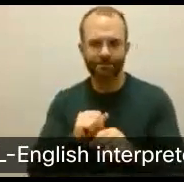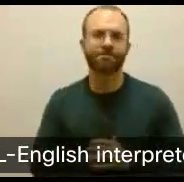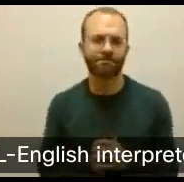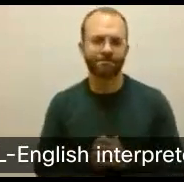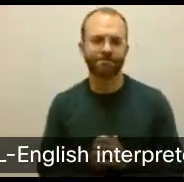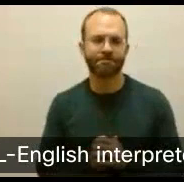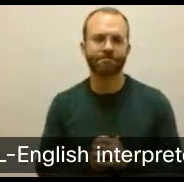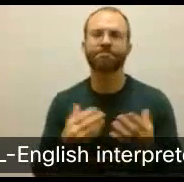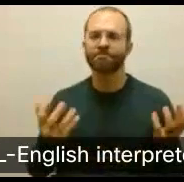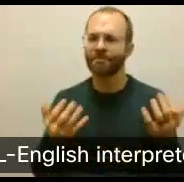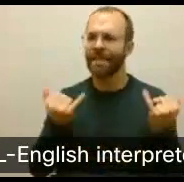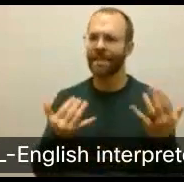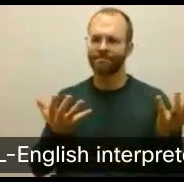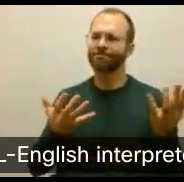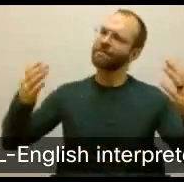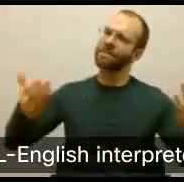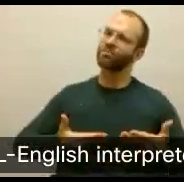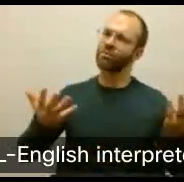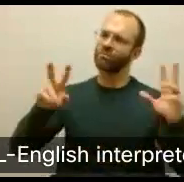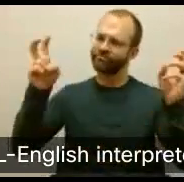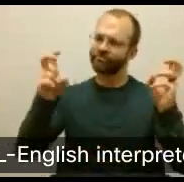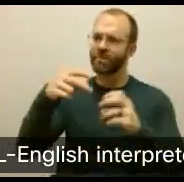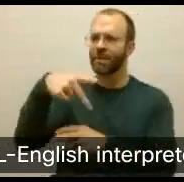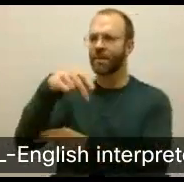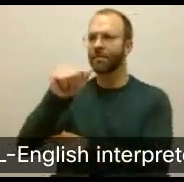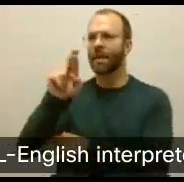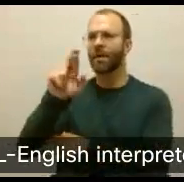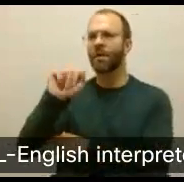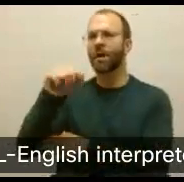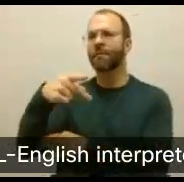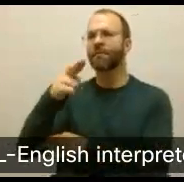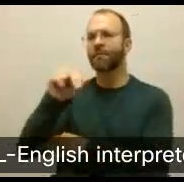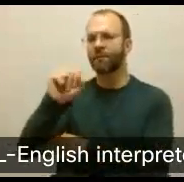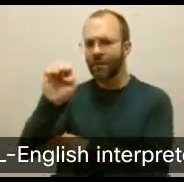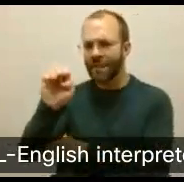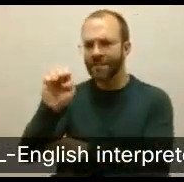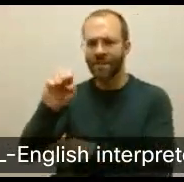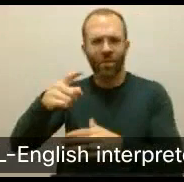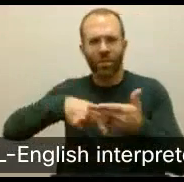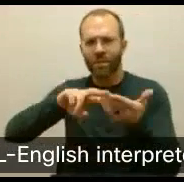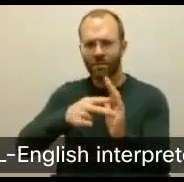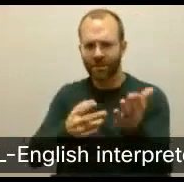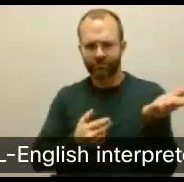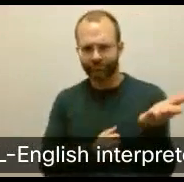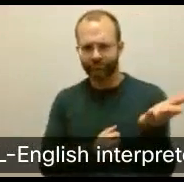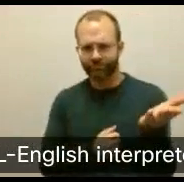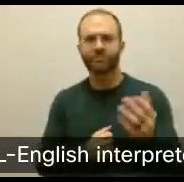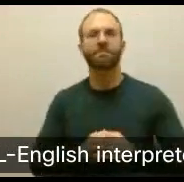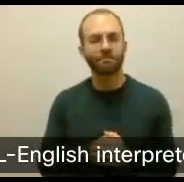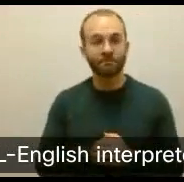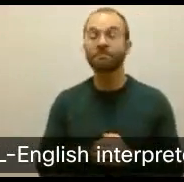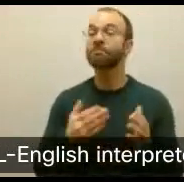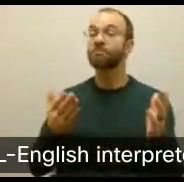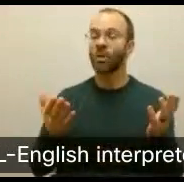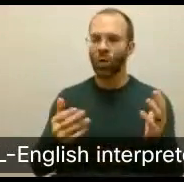So first of all, let's take a look at an introduction to paraphrasing, specifically what is paraphrasing. Before talking